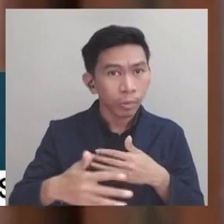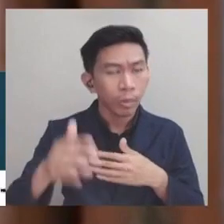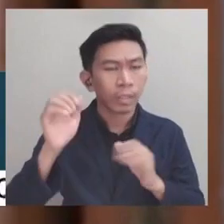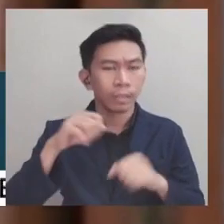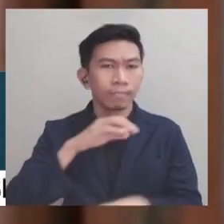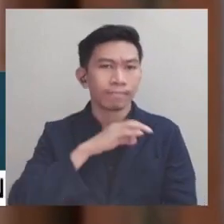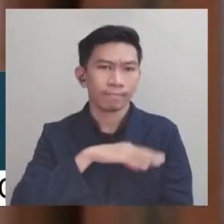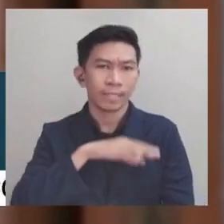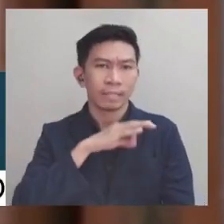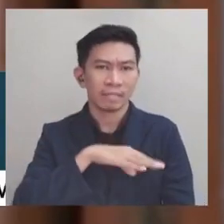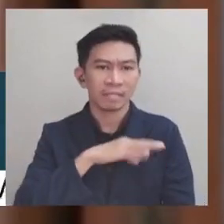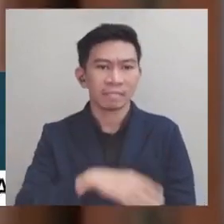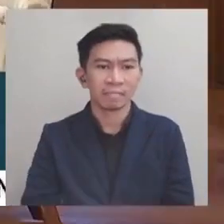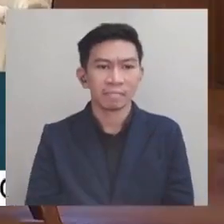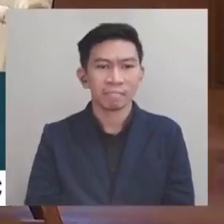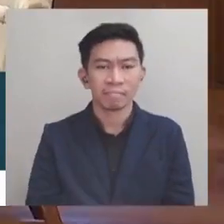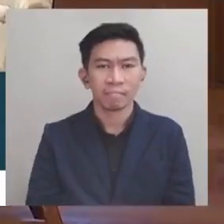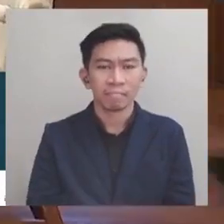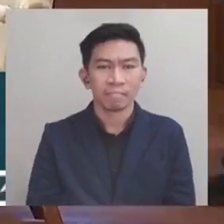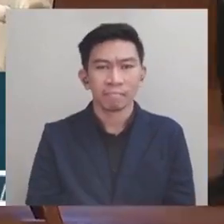term.